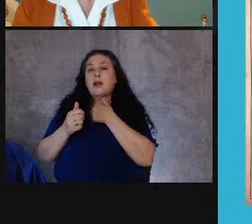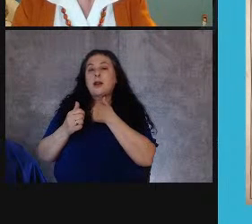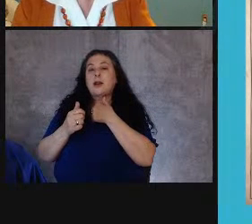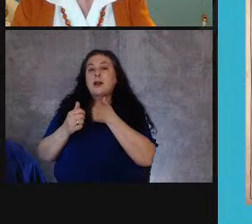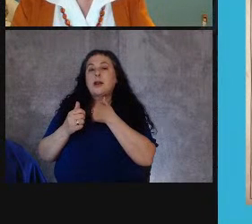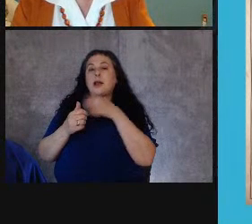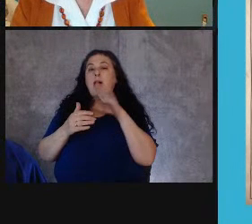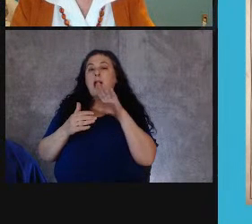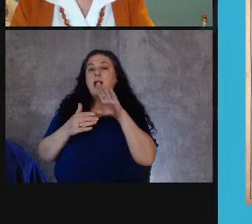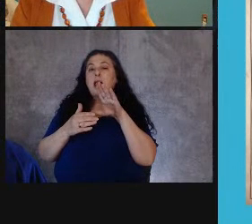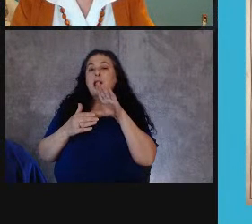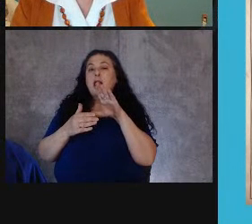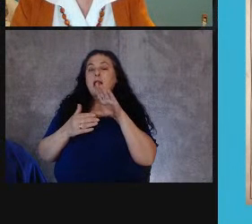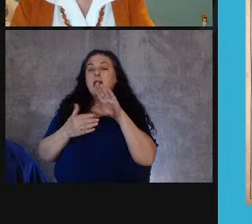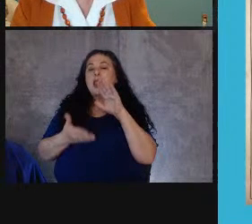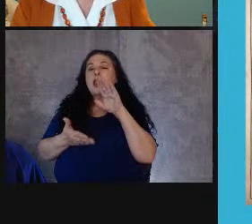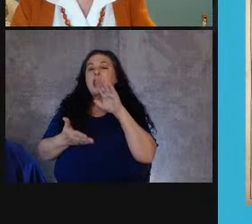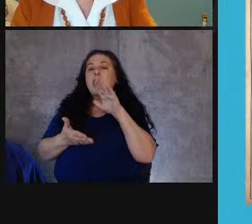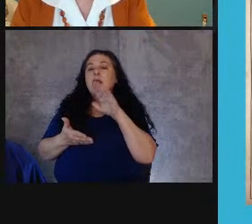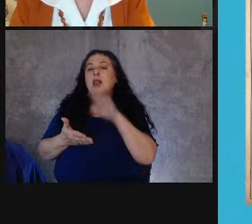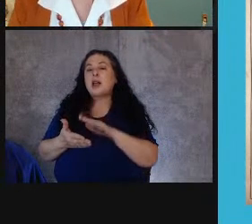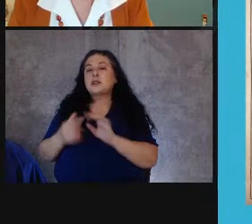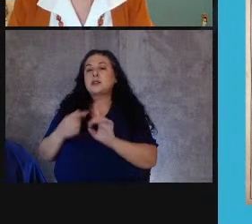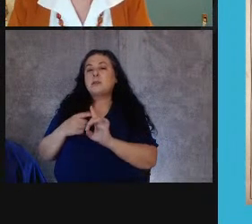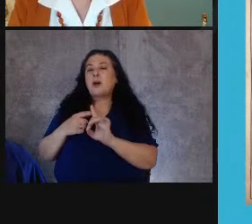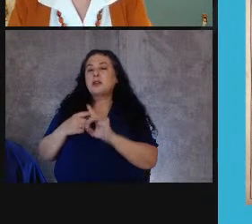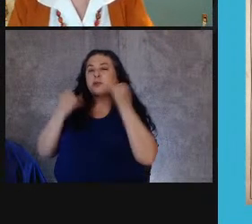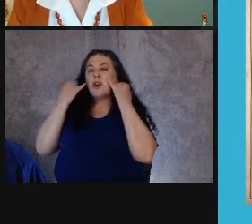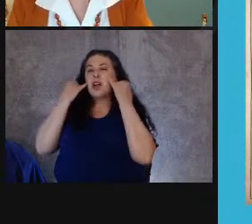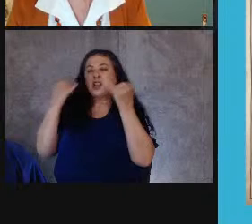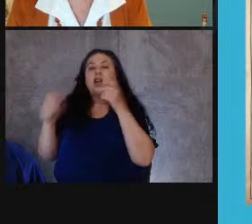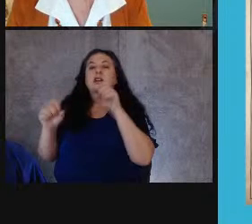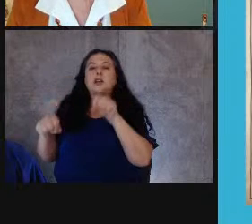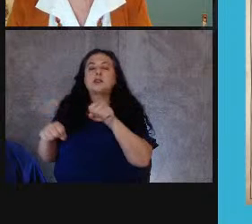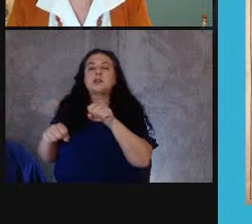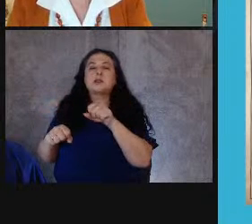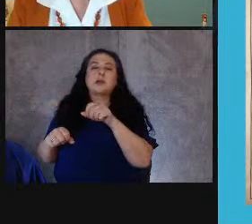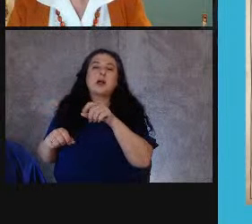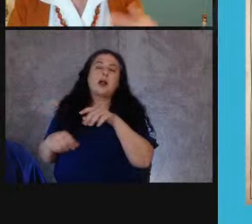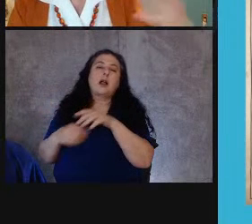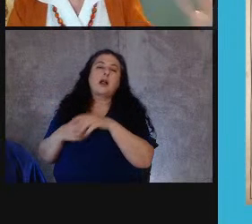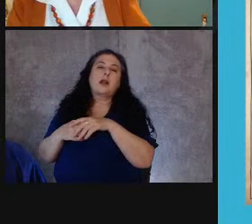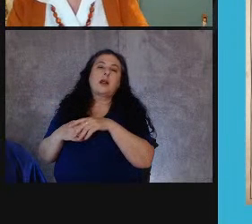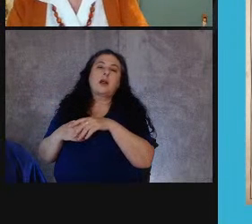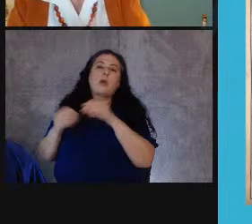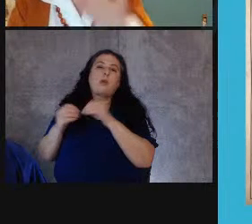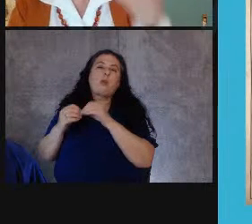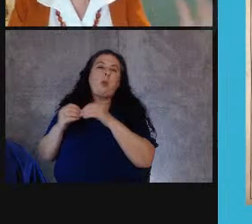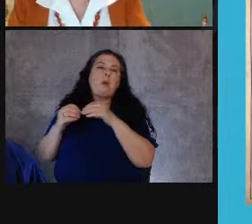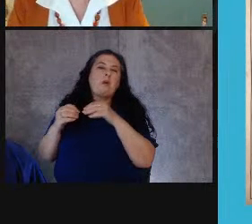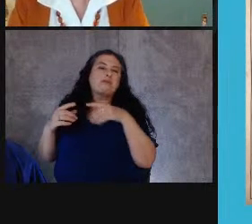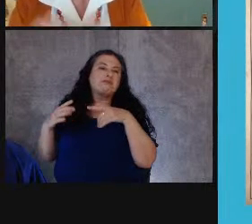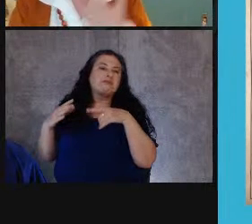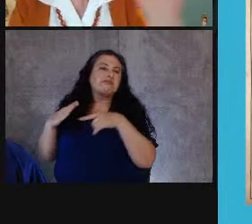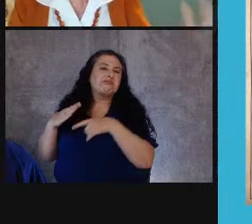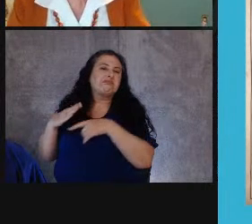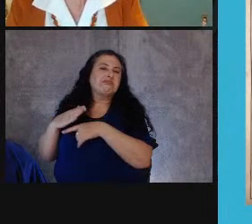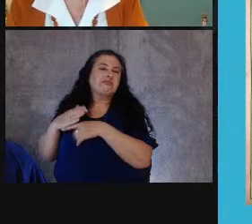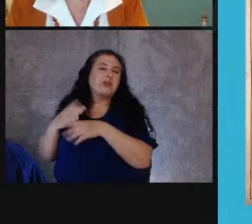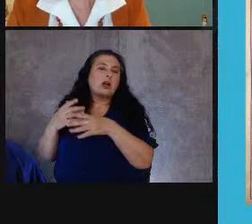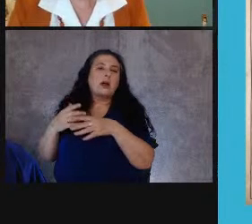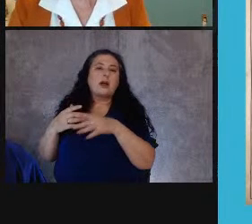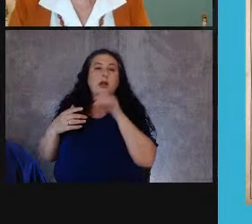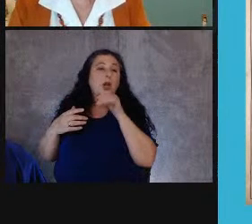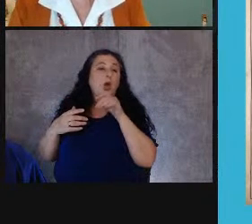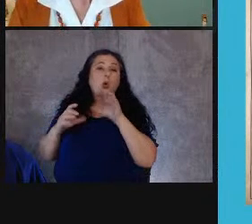less benign idea to them? Probably. That could have happened, right? I don't tend to characterize these